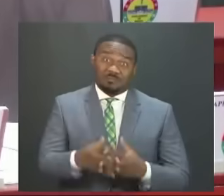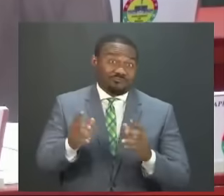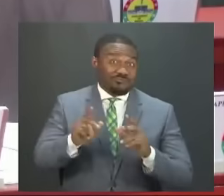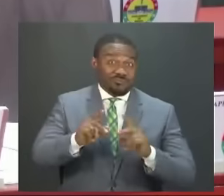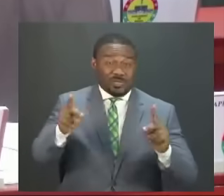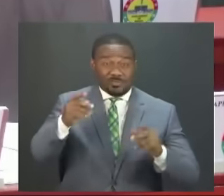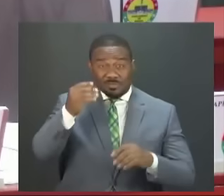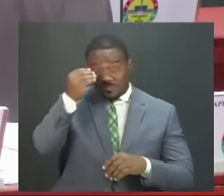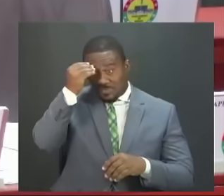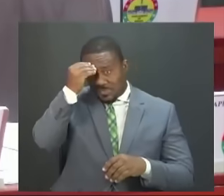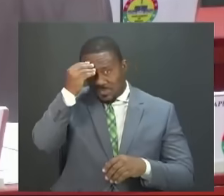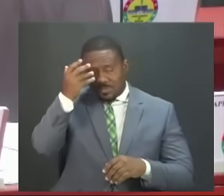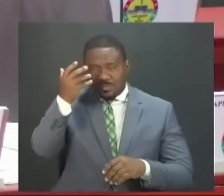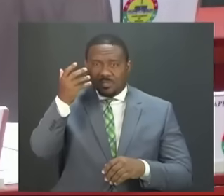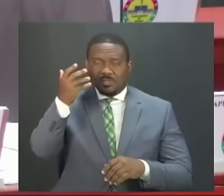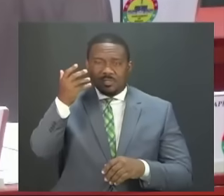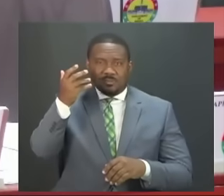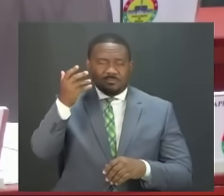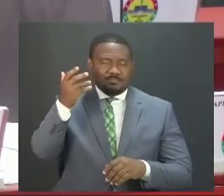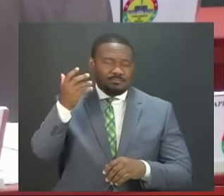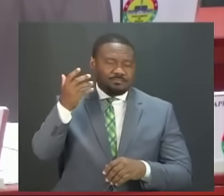that the learned Attorney General